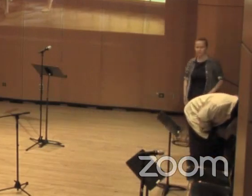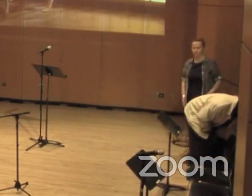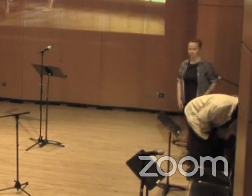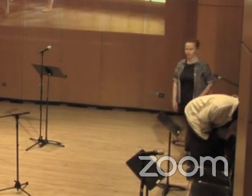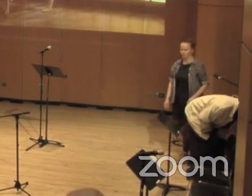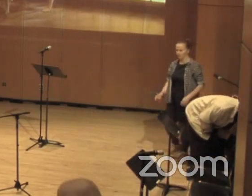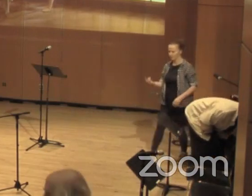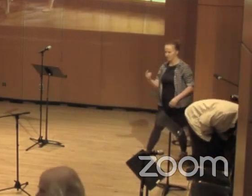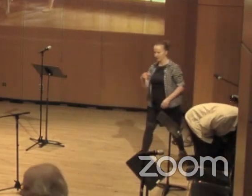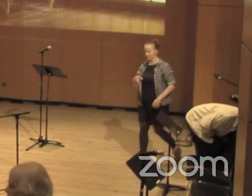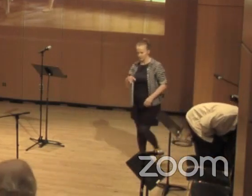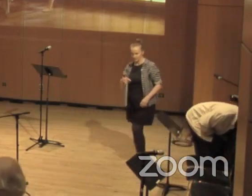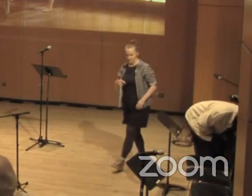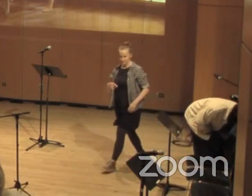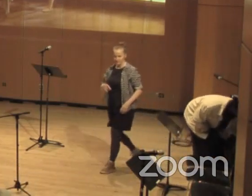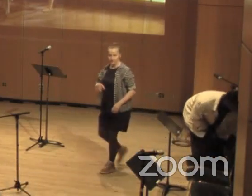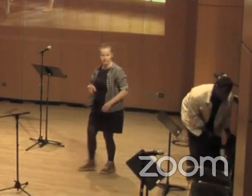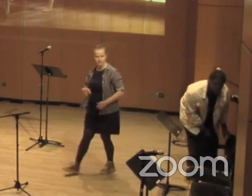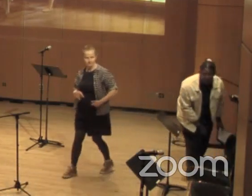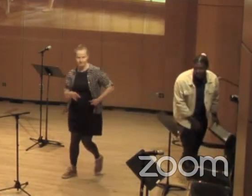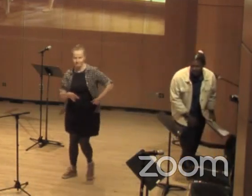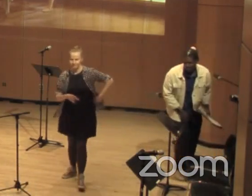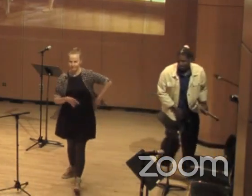inv people corner